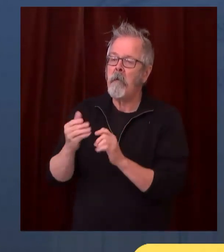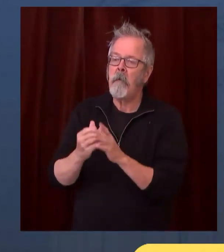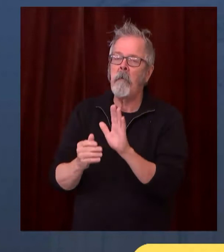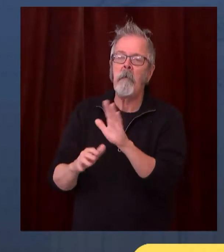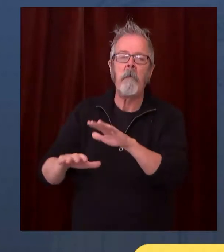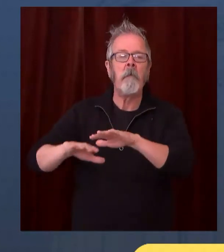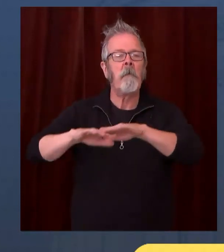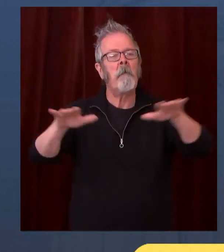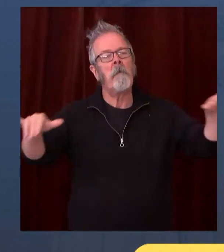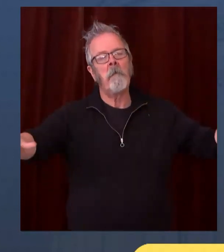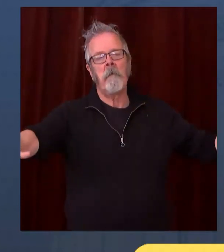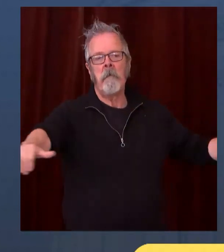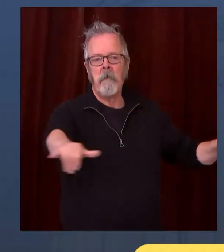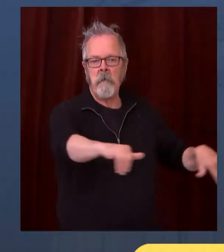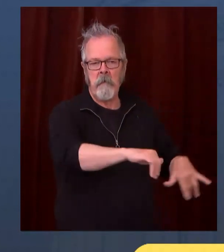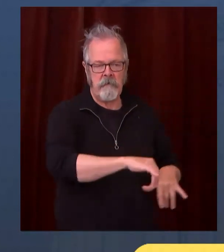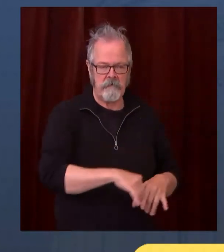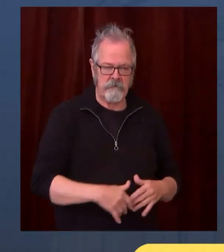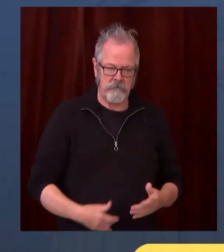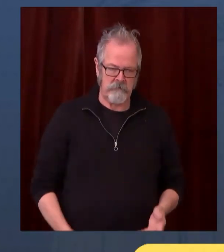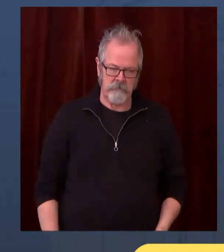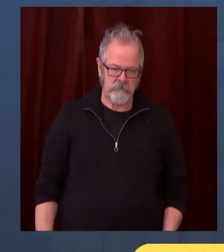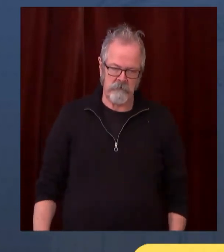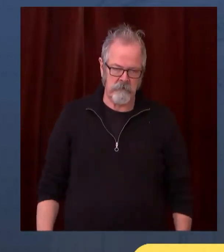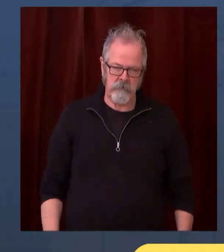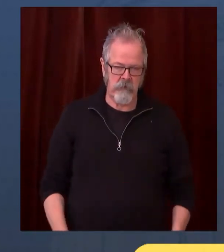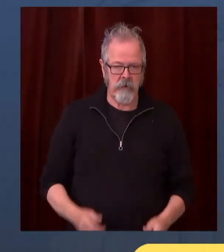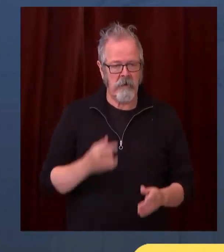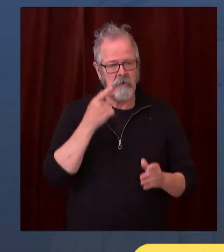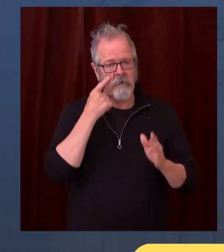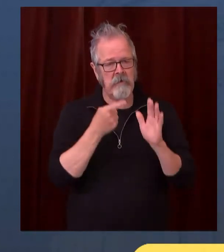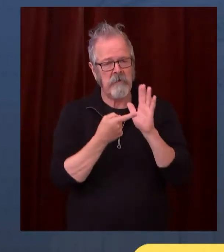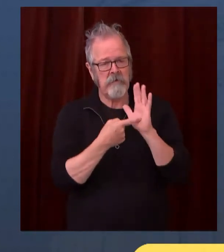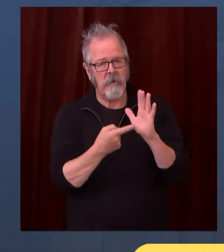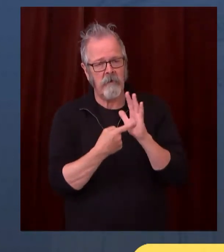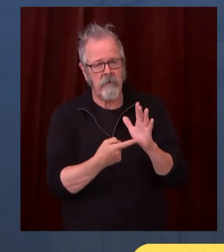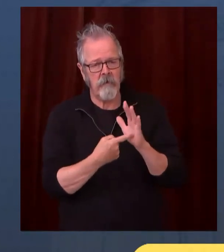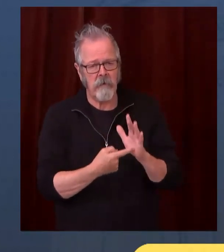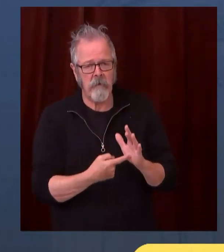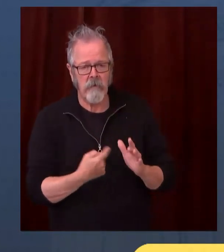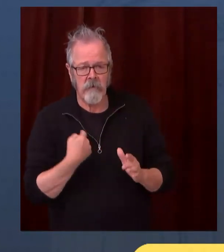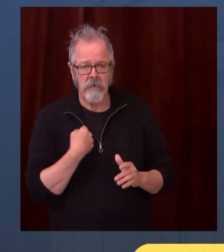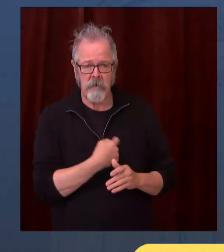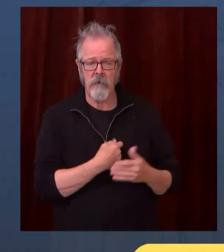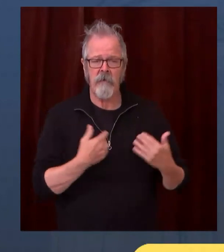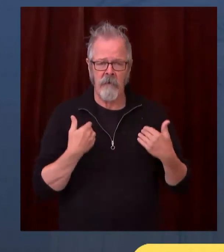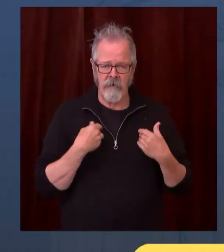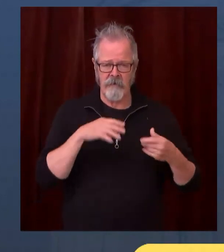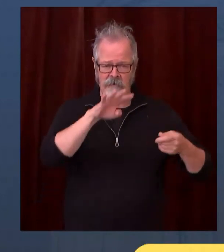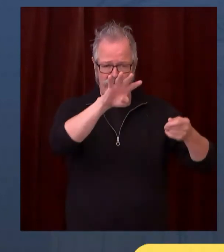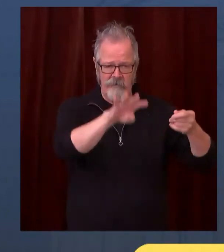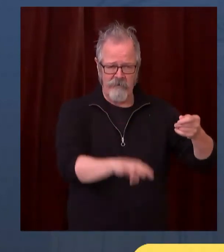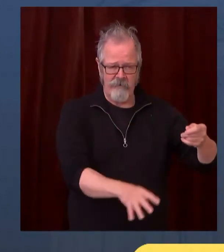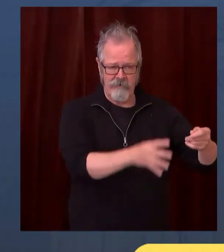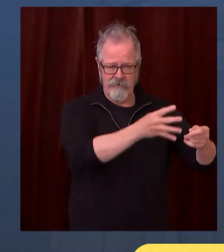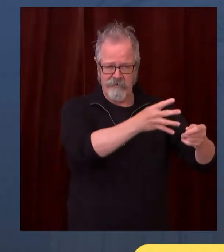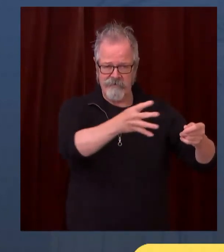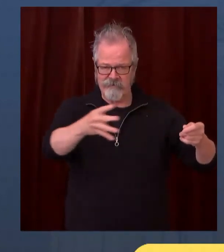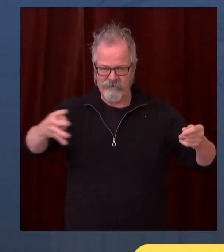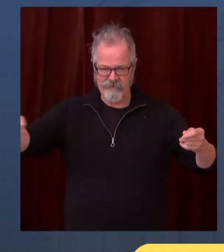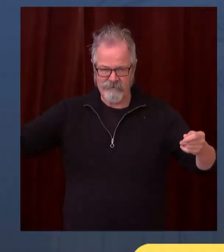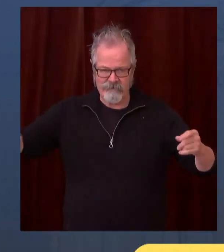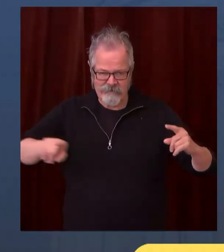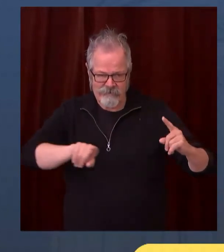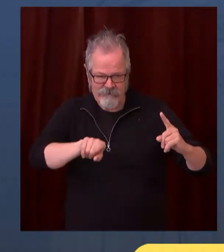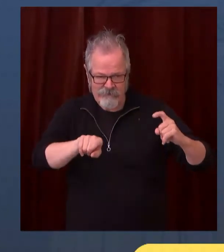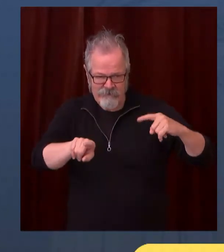graph that shows the infection rate per 100,000, the new